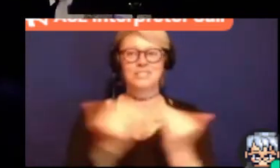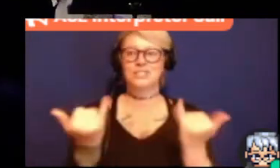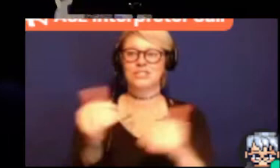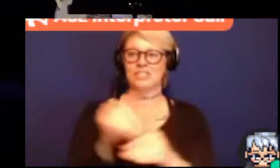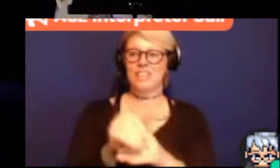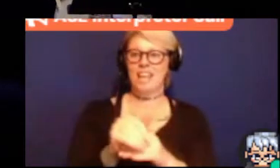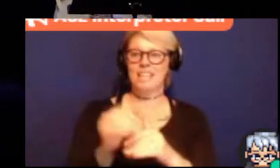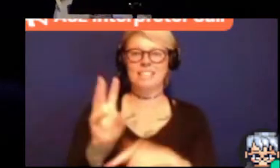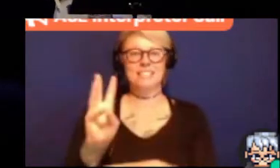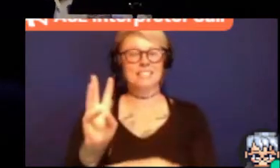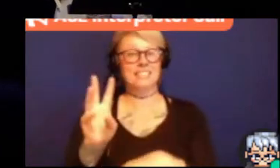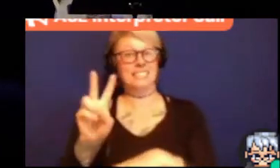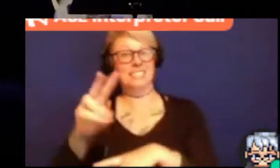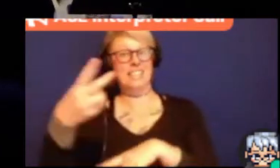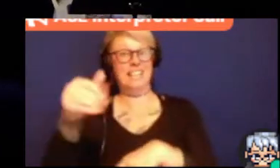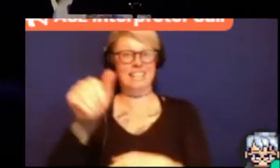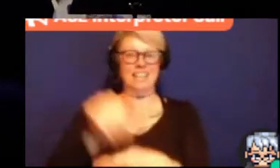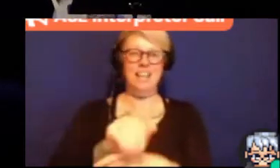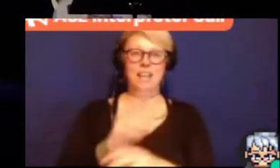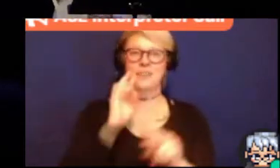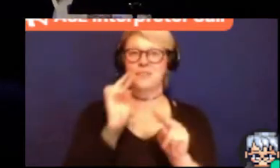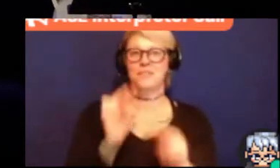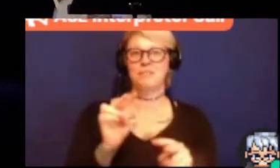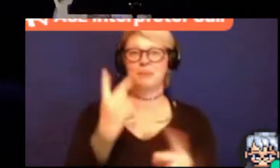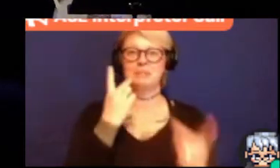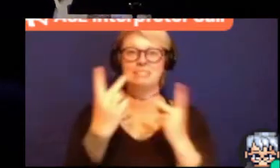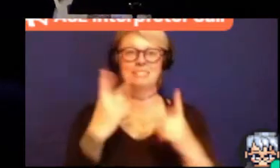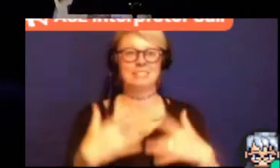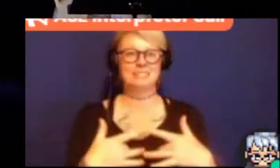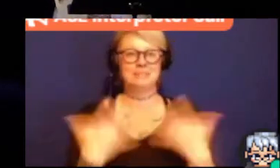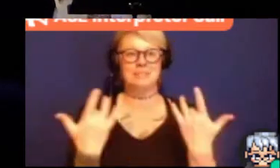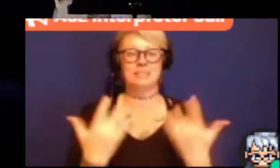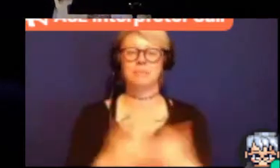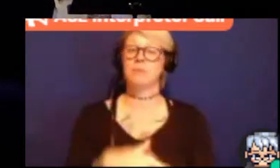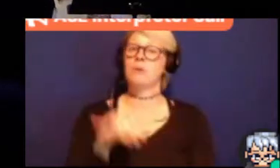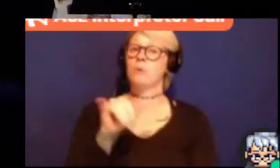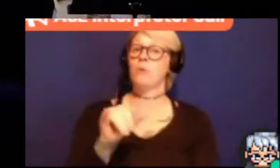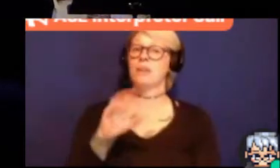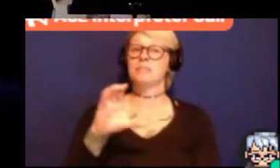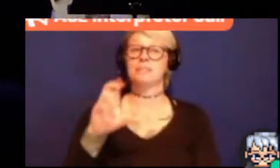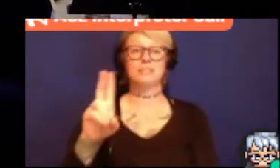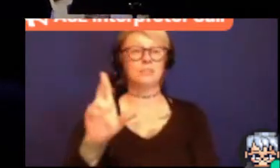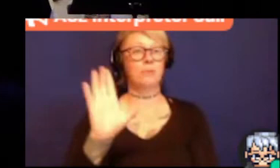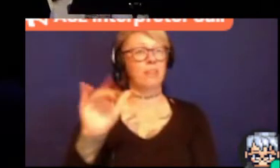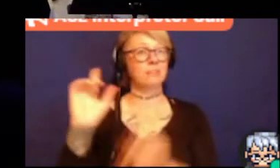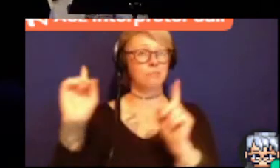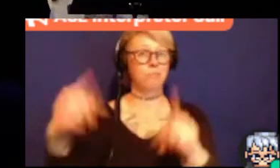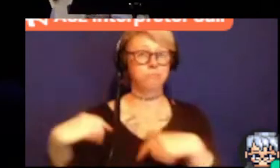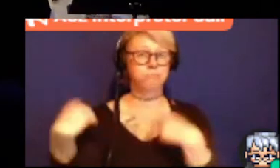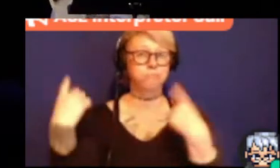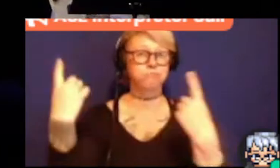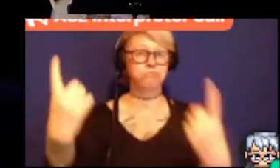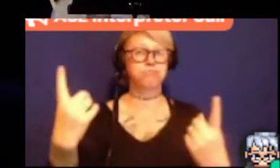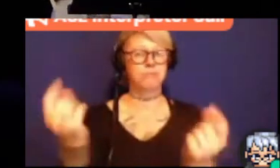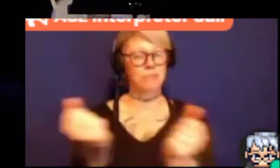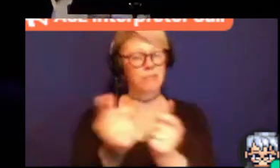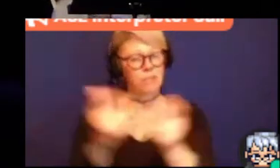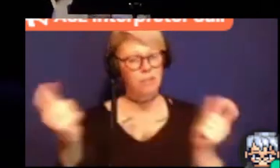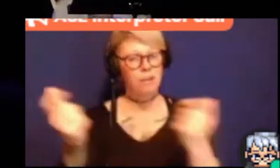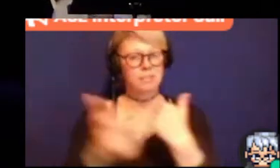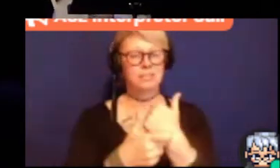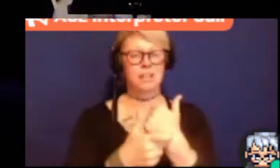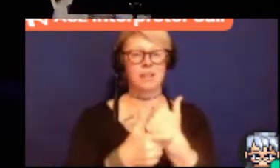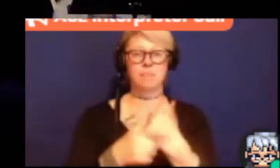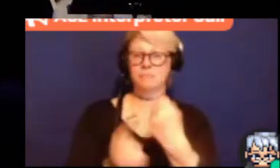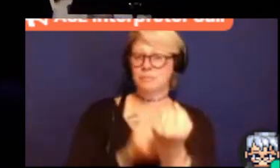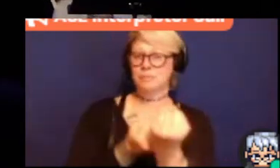see what you've all been working on. The Young Creators Unit has been a long-running program at Playwrights. Supporting emerging creators not